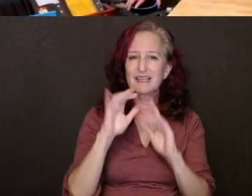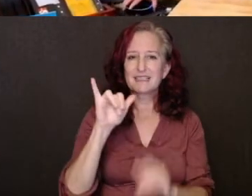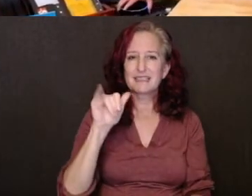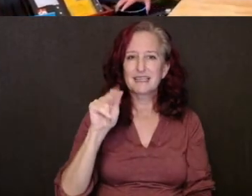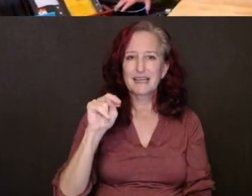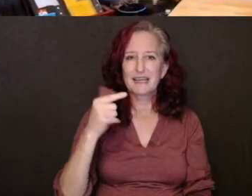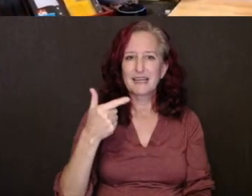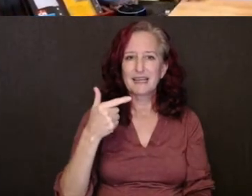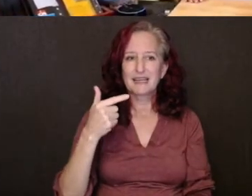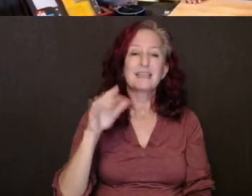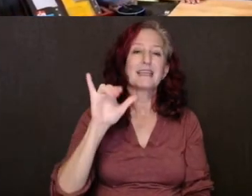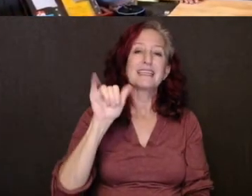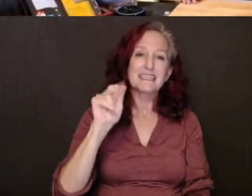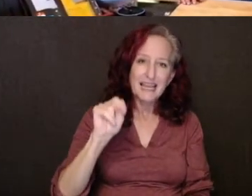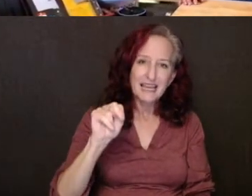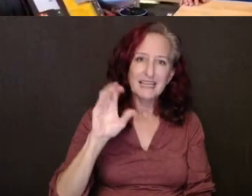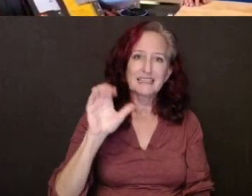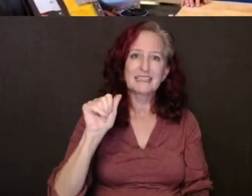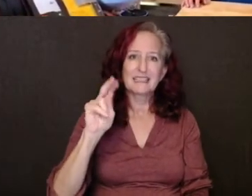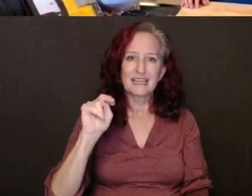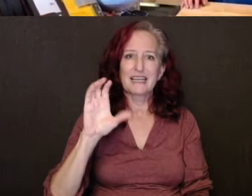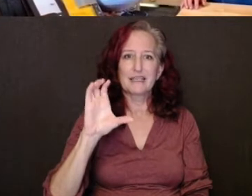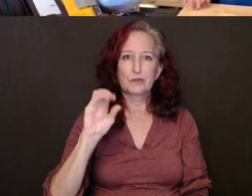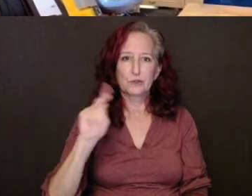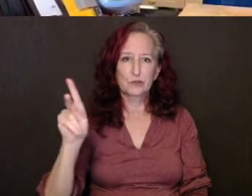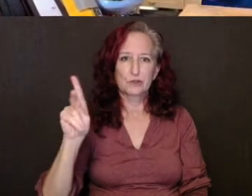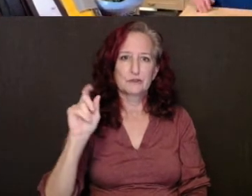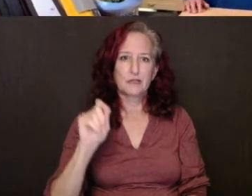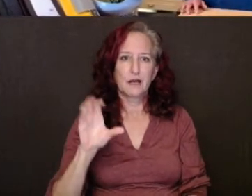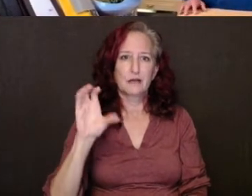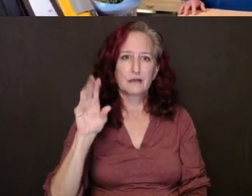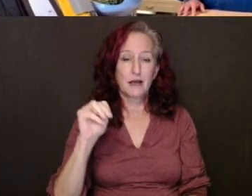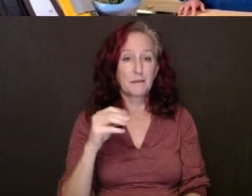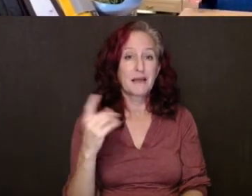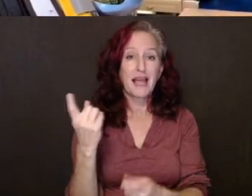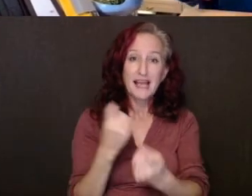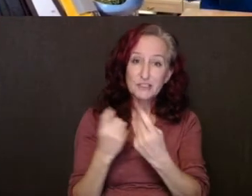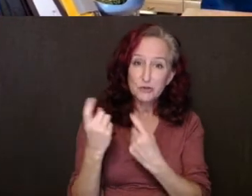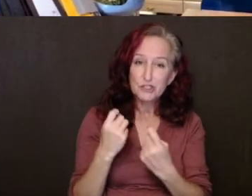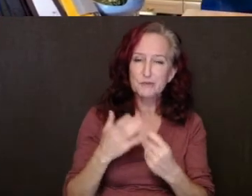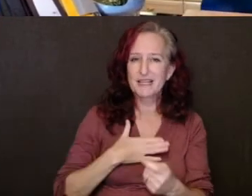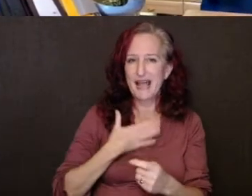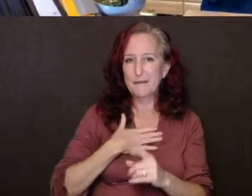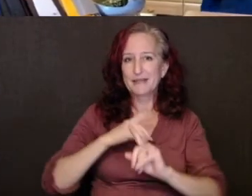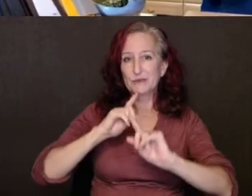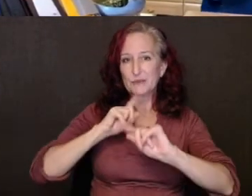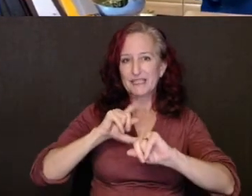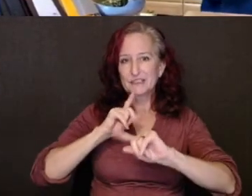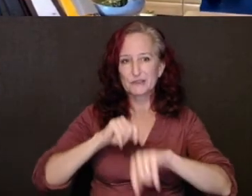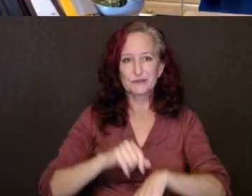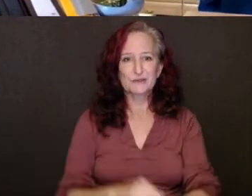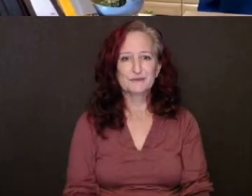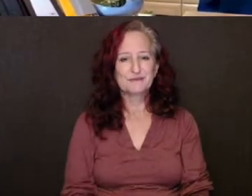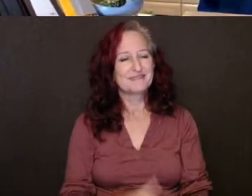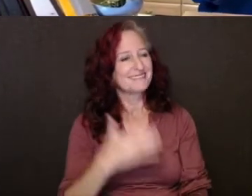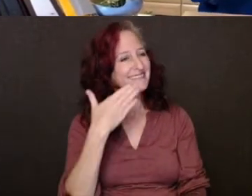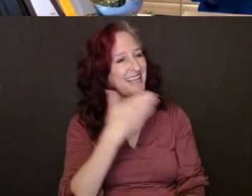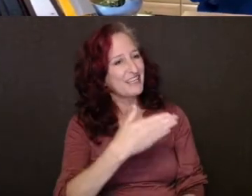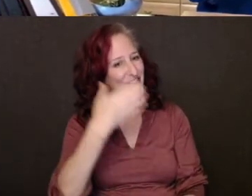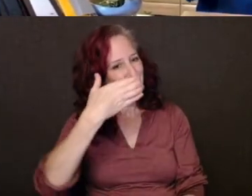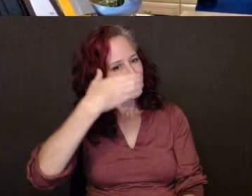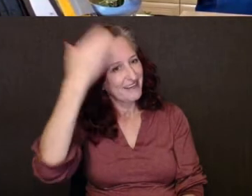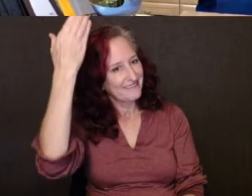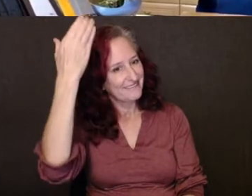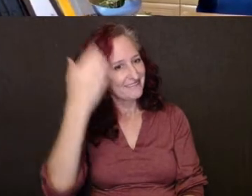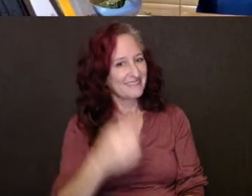were a really nice surprise. Not only flavorful. You think the thing is, for just in case you want to have